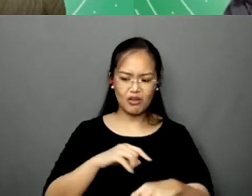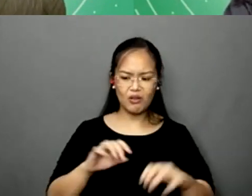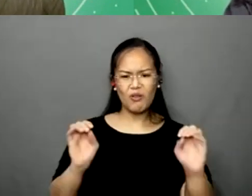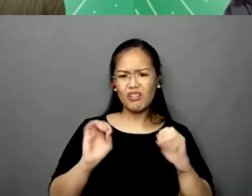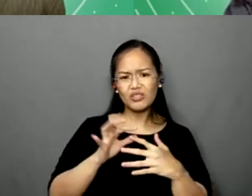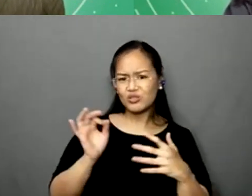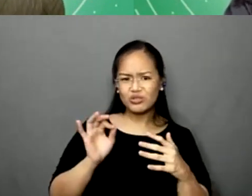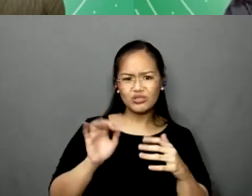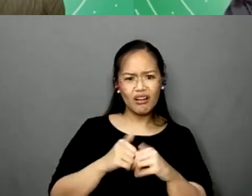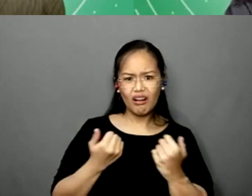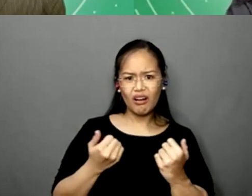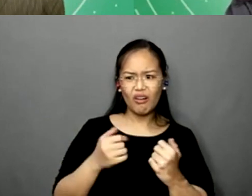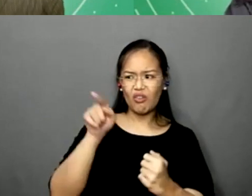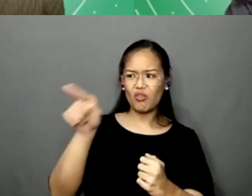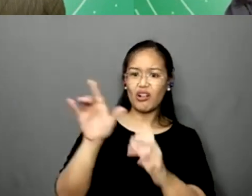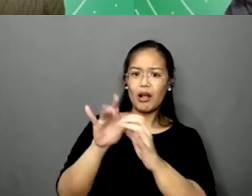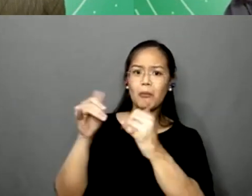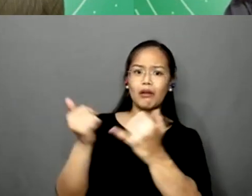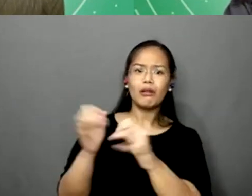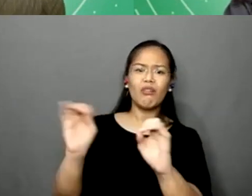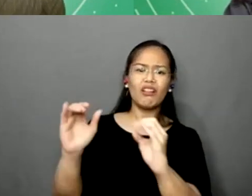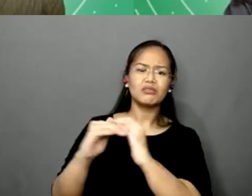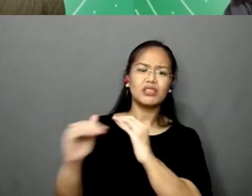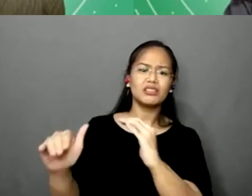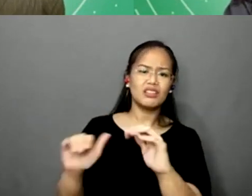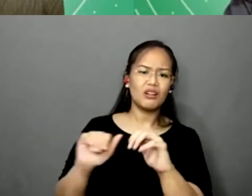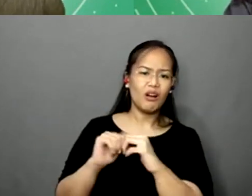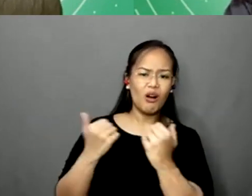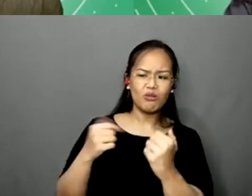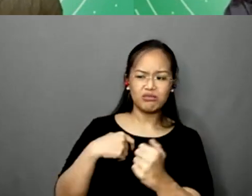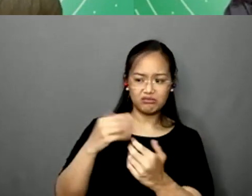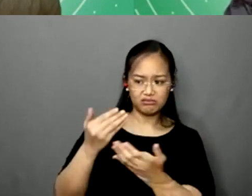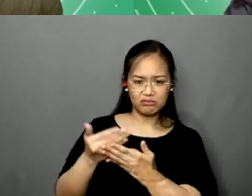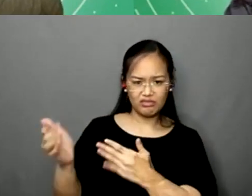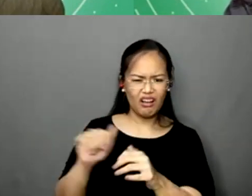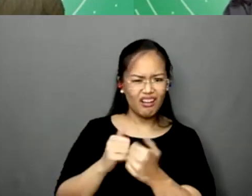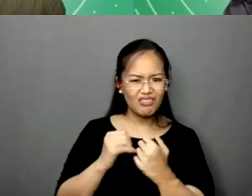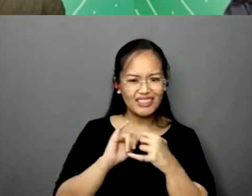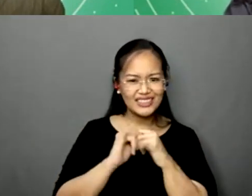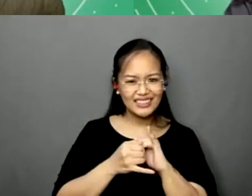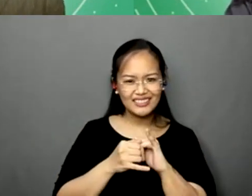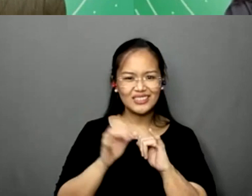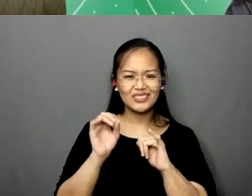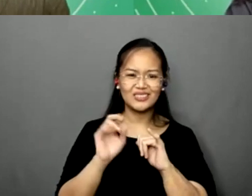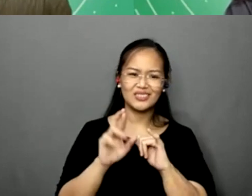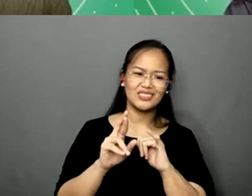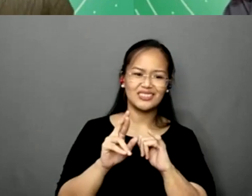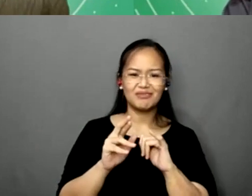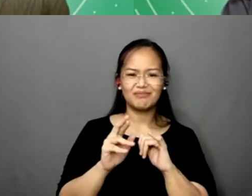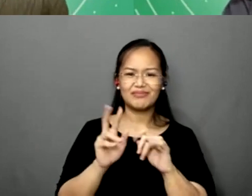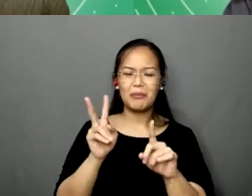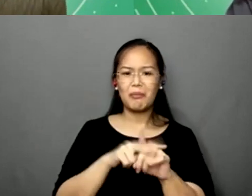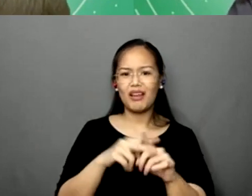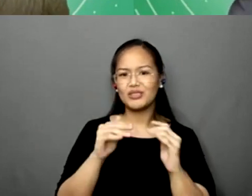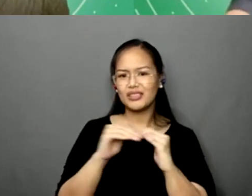companies that do not practice sustainability? How can we adjust or apply sustainability as a consumer? Okay.